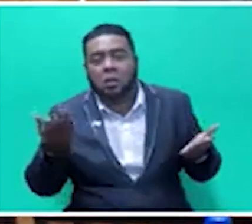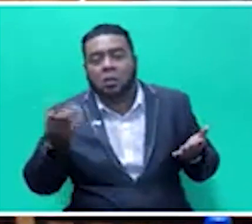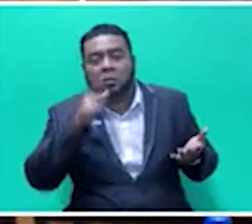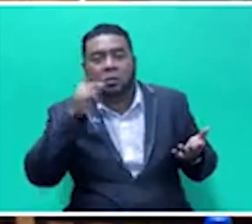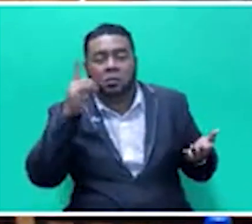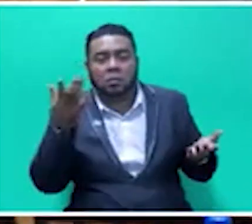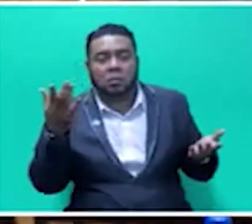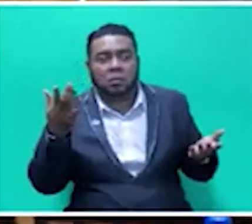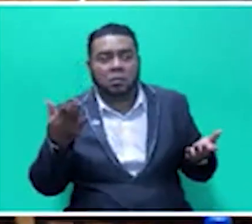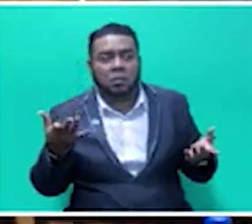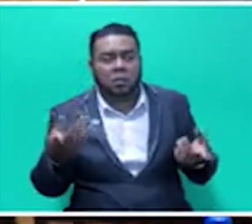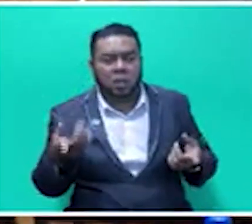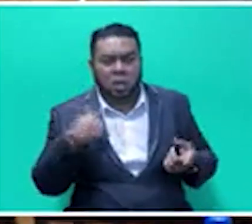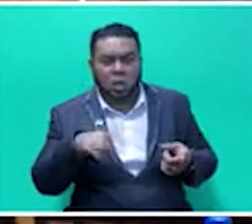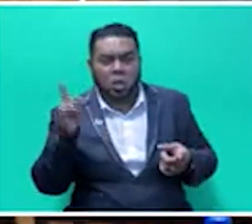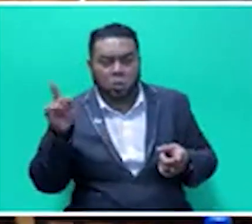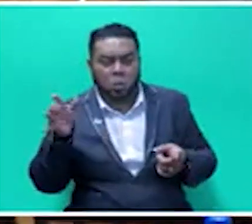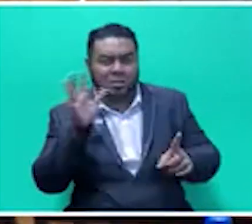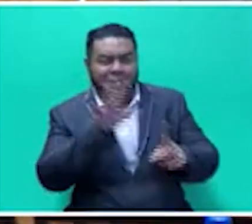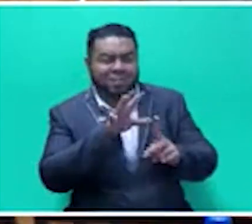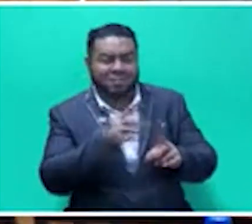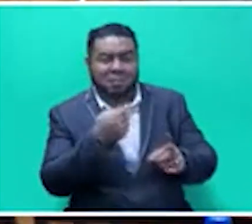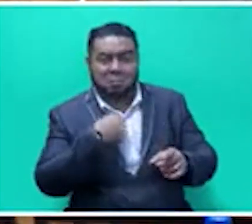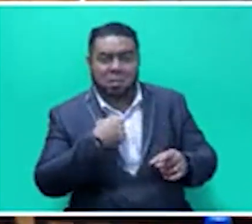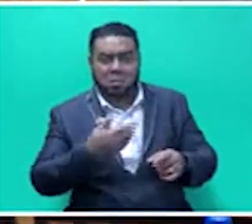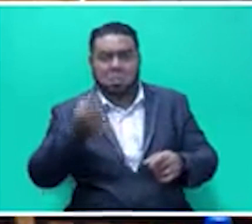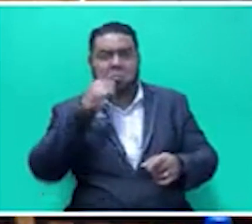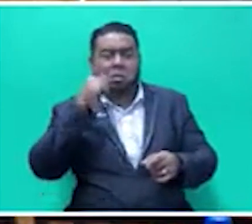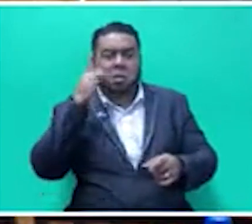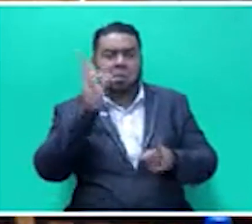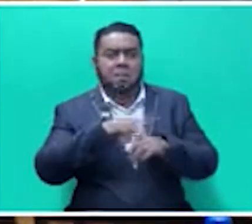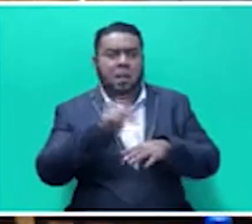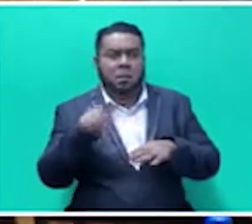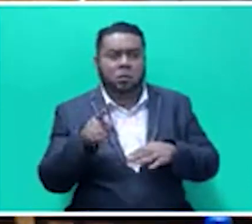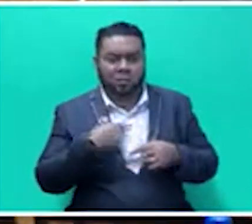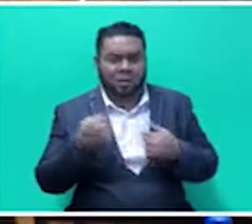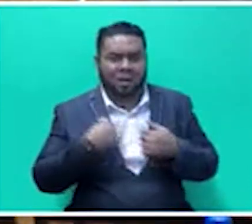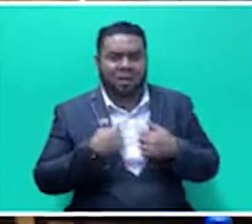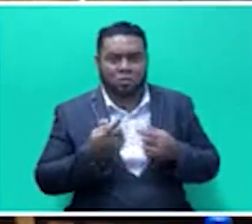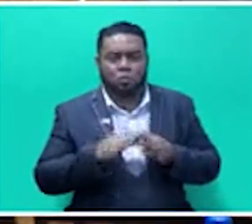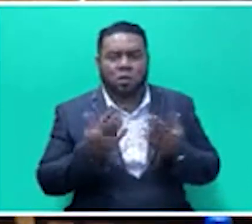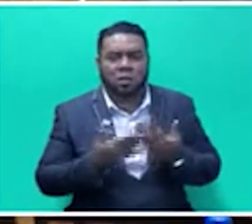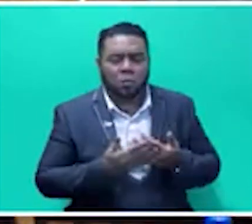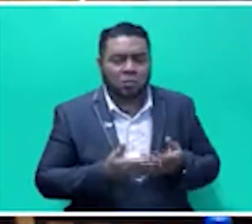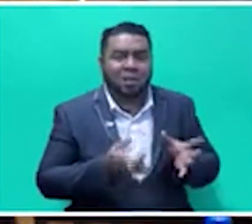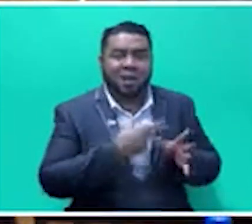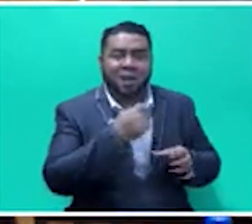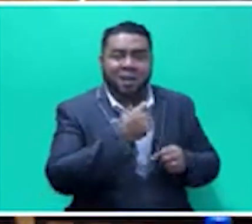Mr. Speaker, he was attacking me in Parliament when I, together with Honorable Agni Dev